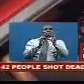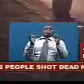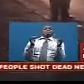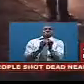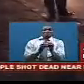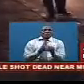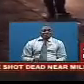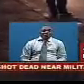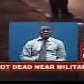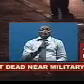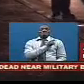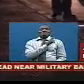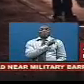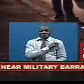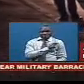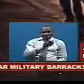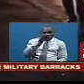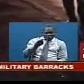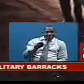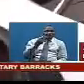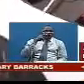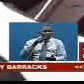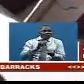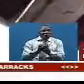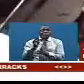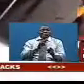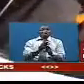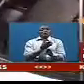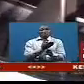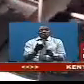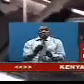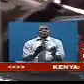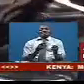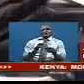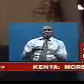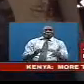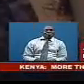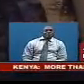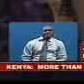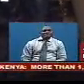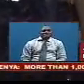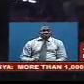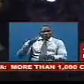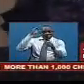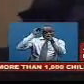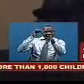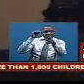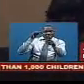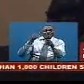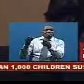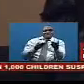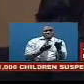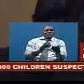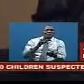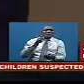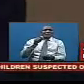usual. But the police are always at hand to ensure that the right thing is done at all times. This man has just been